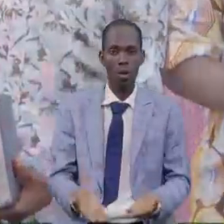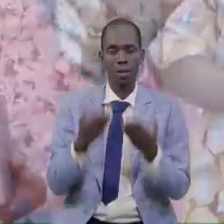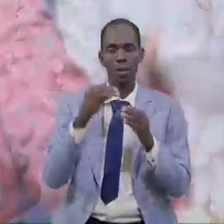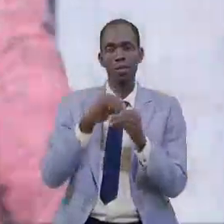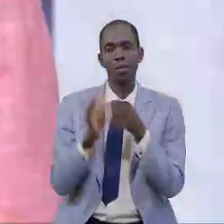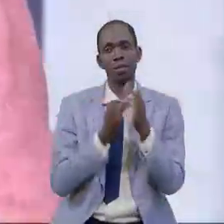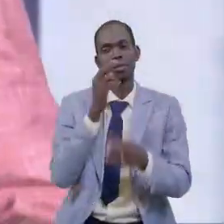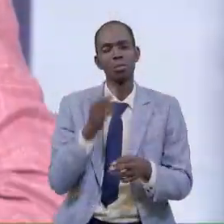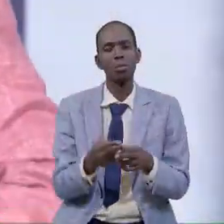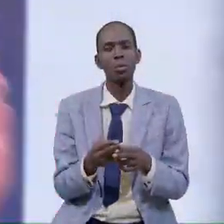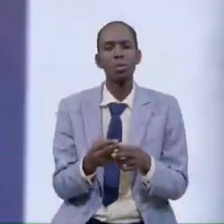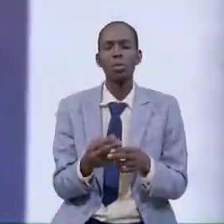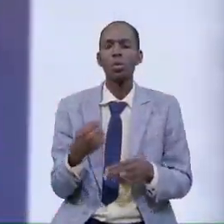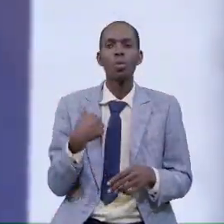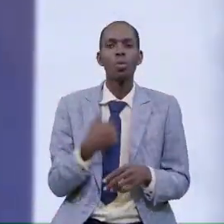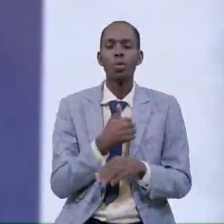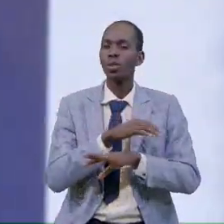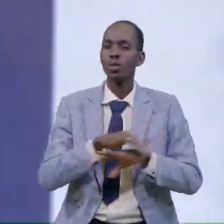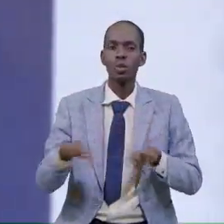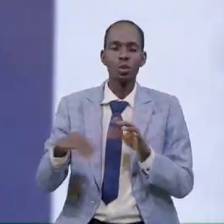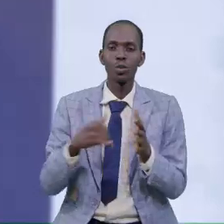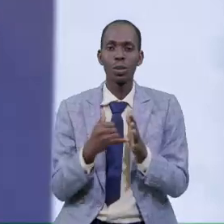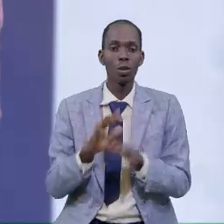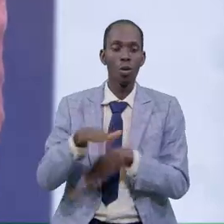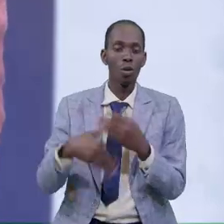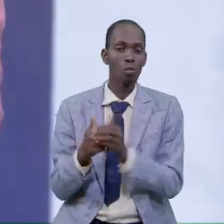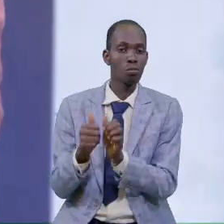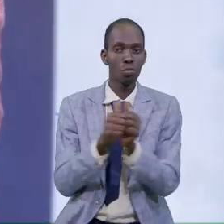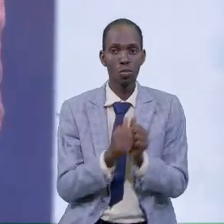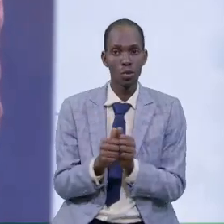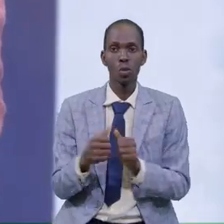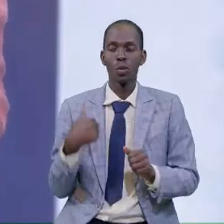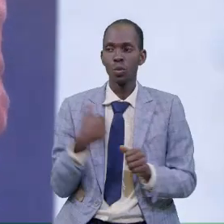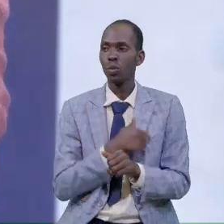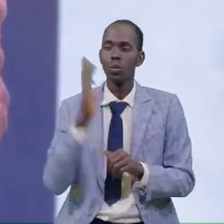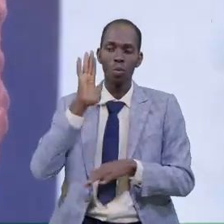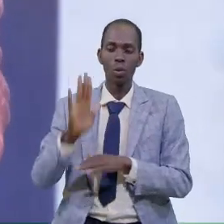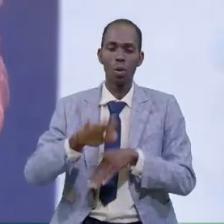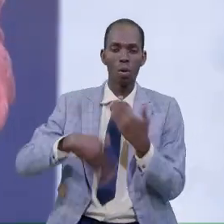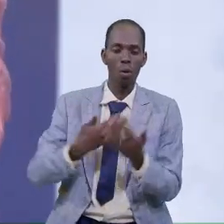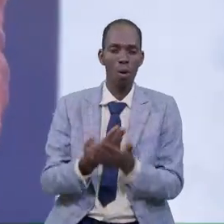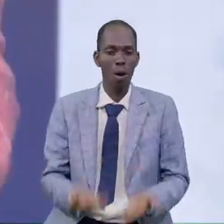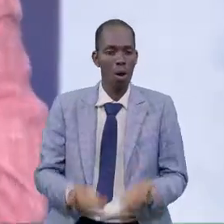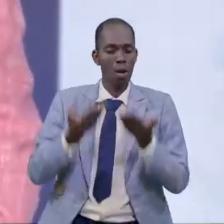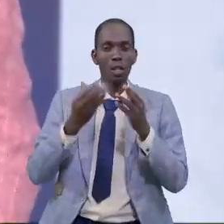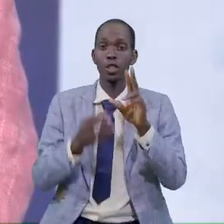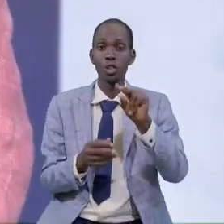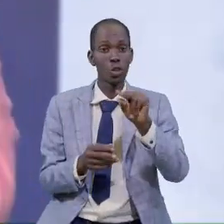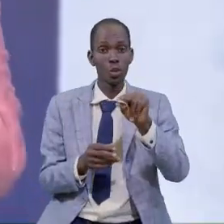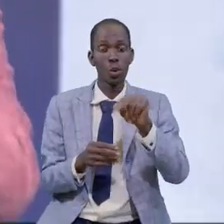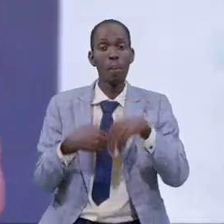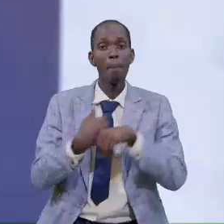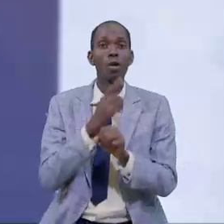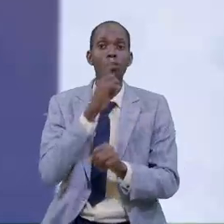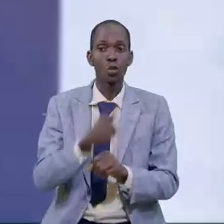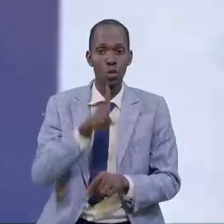do it collectively. We will arise, we arise. No. Make sure that you yourself,